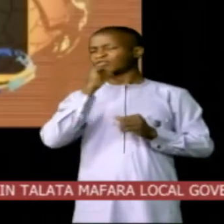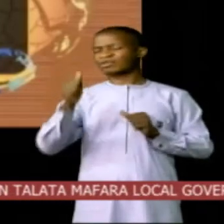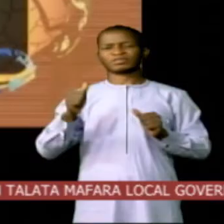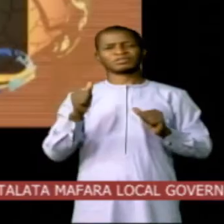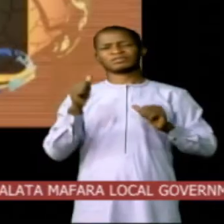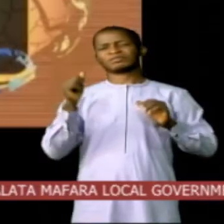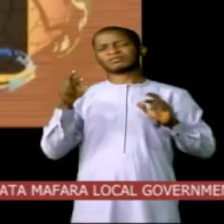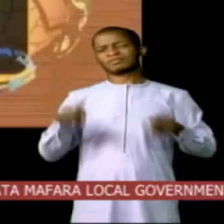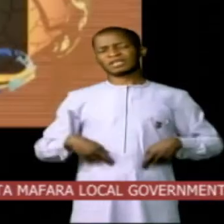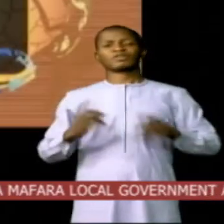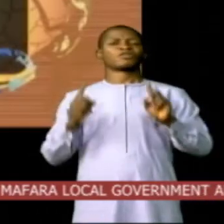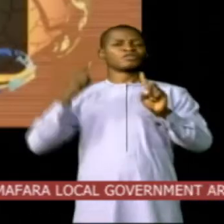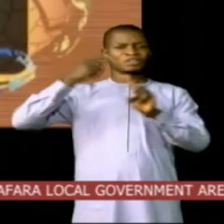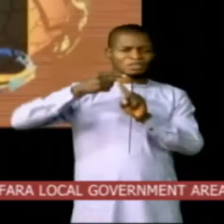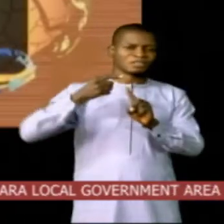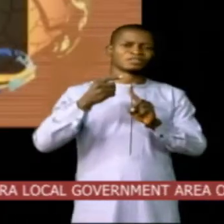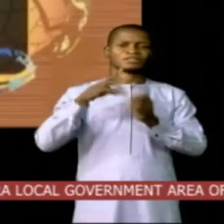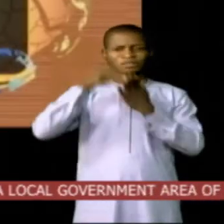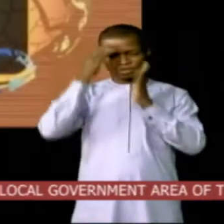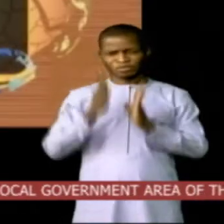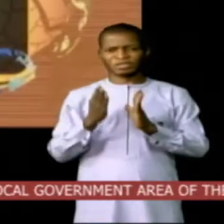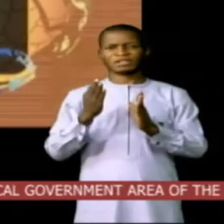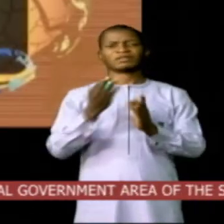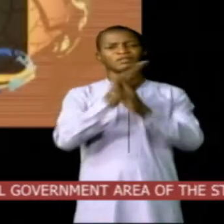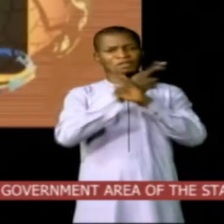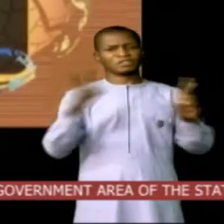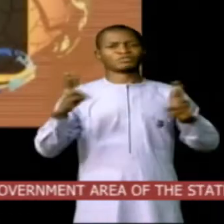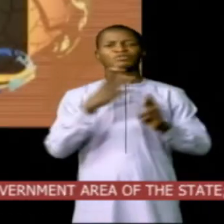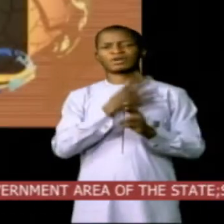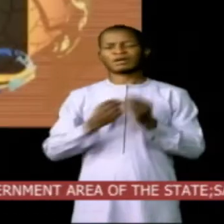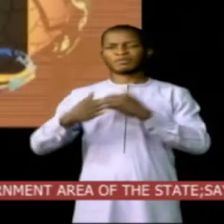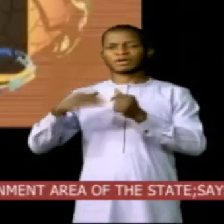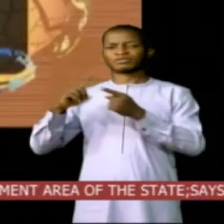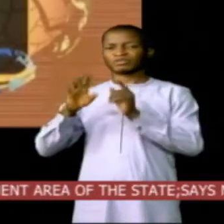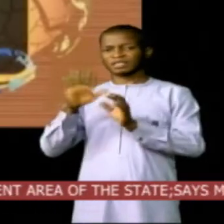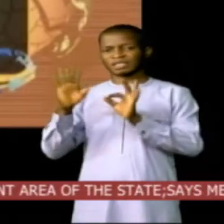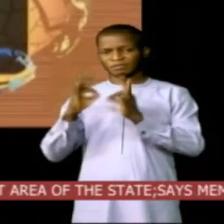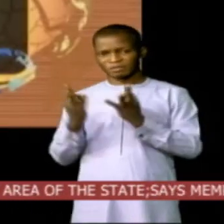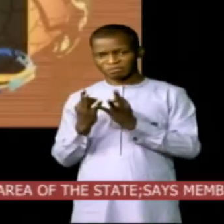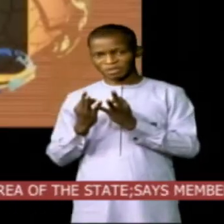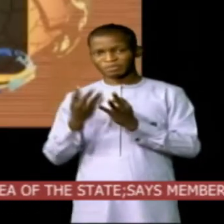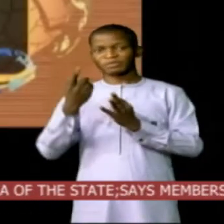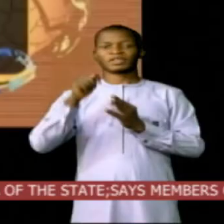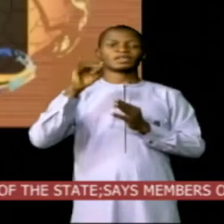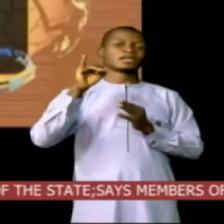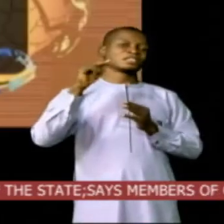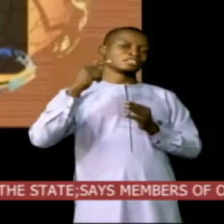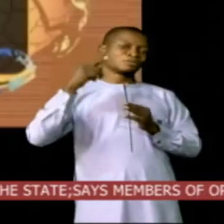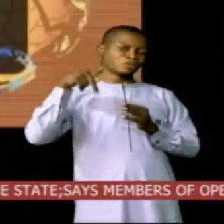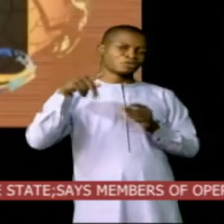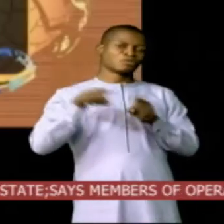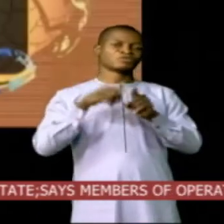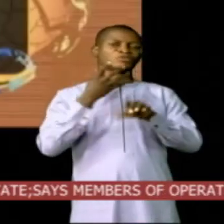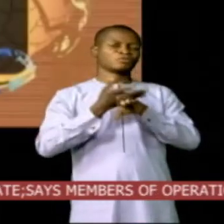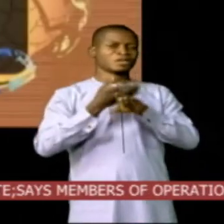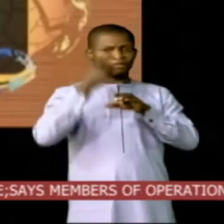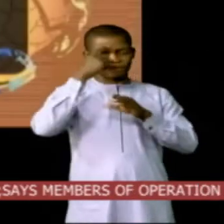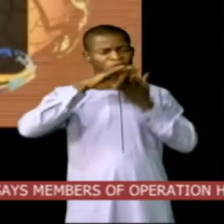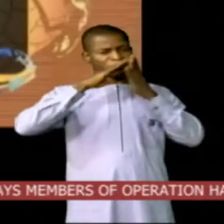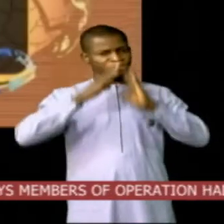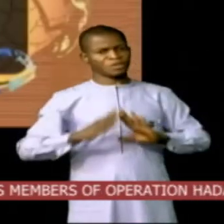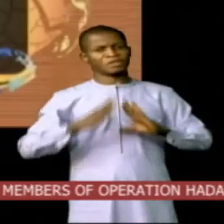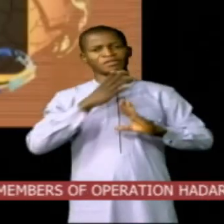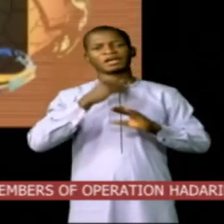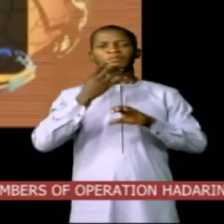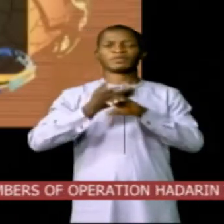are successfully rescued and reunited with their families. The IGP also called for calm and enjoins members